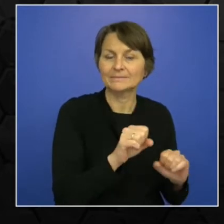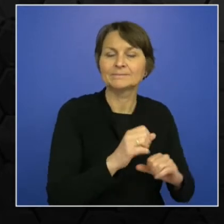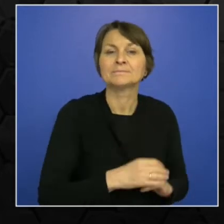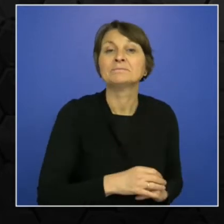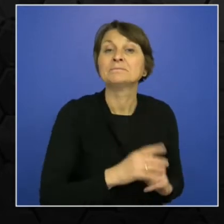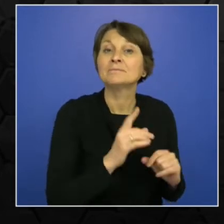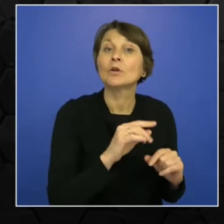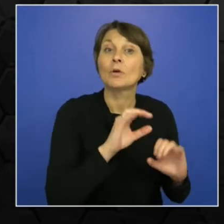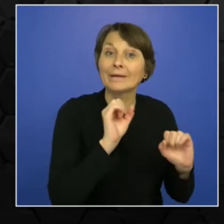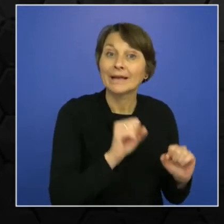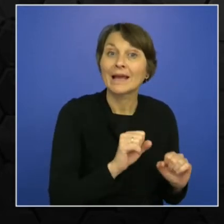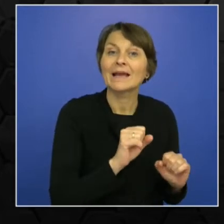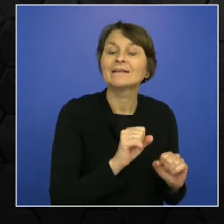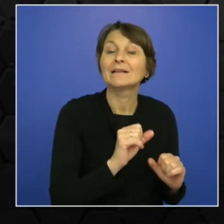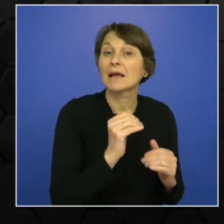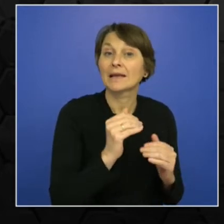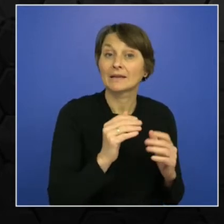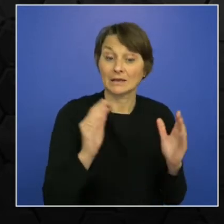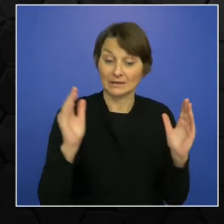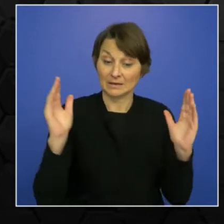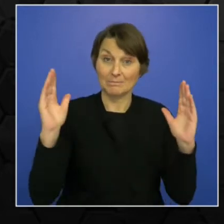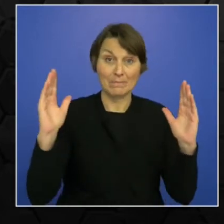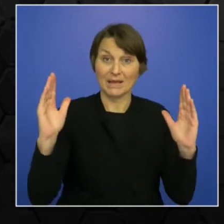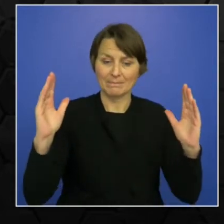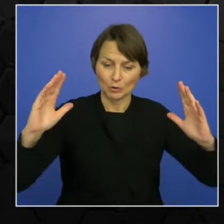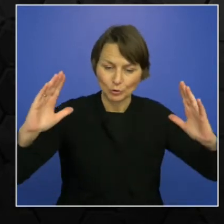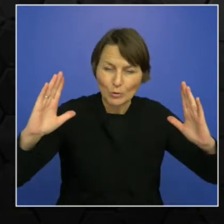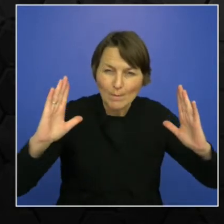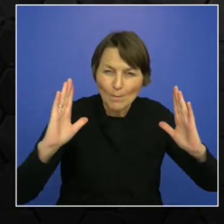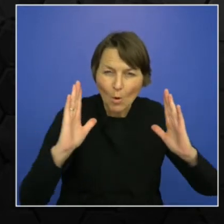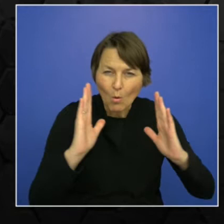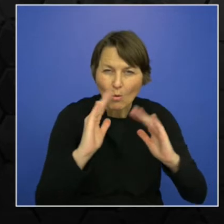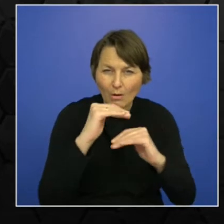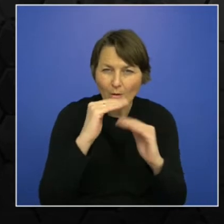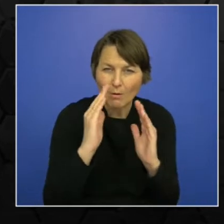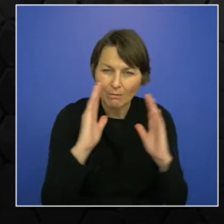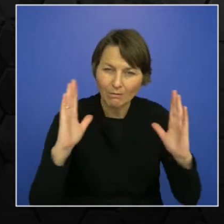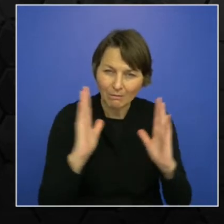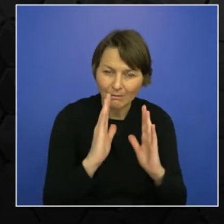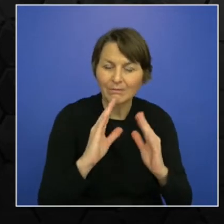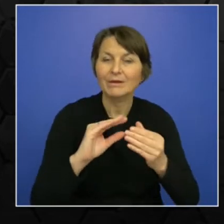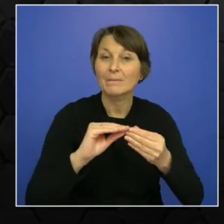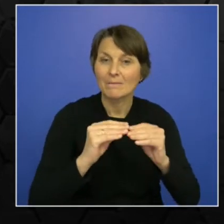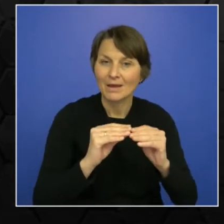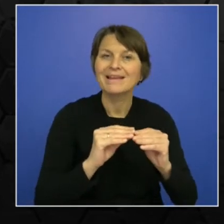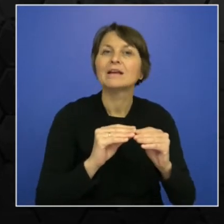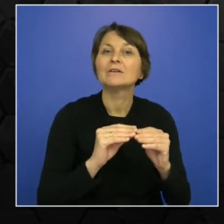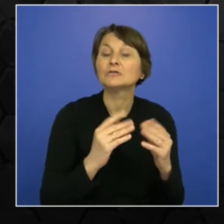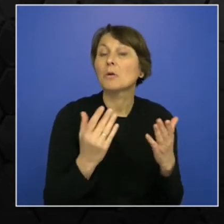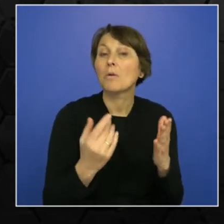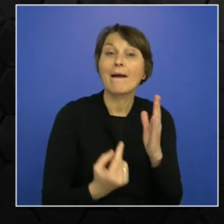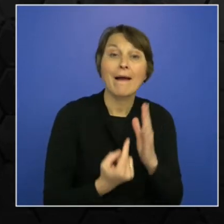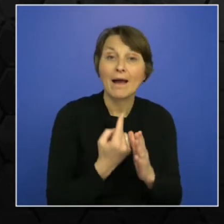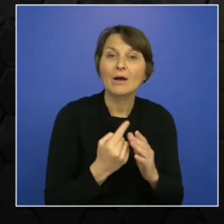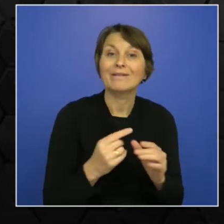reduce the size and improve the accuracy is that it uses certain repetitive residual connections. So for